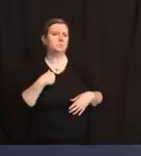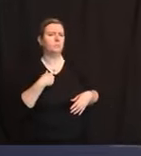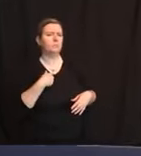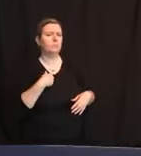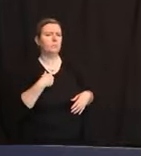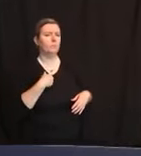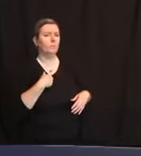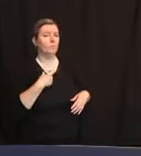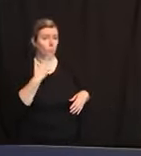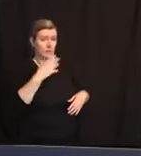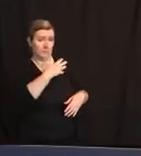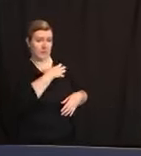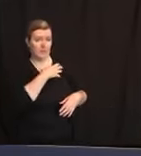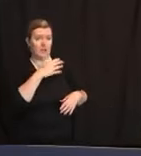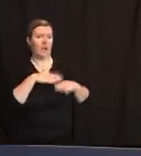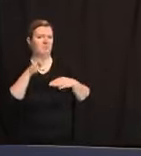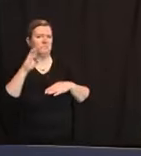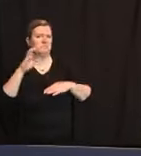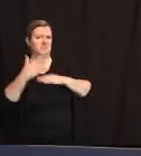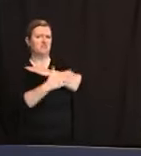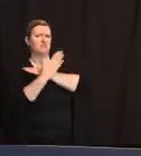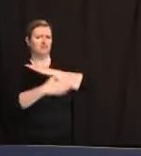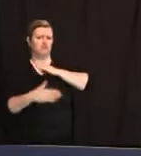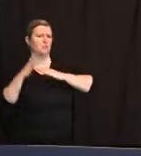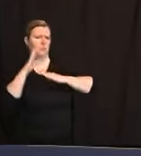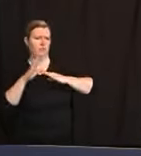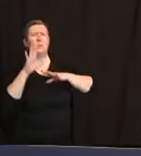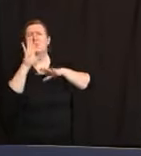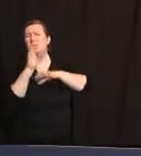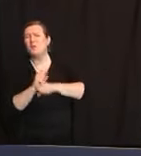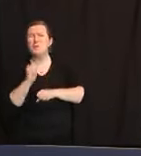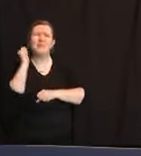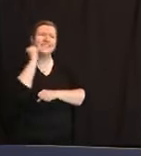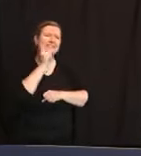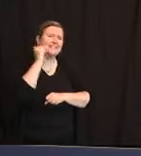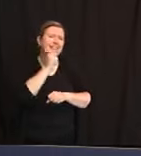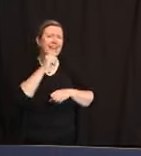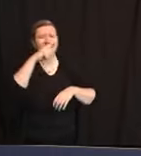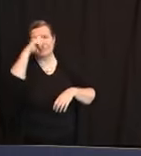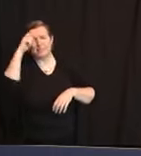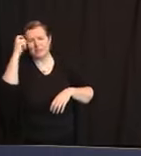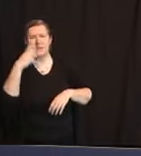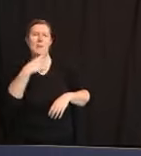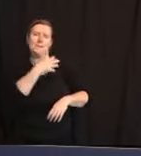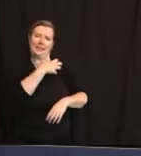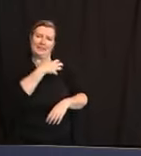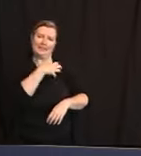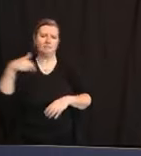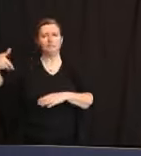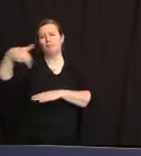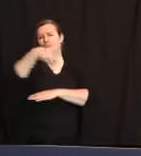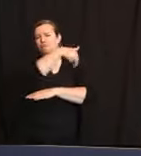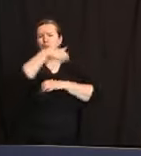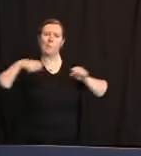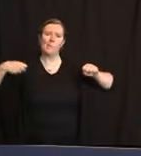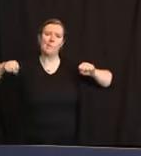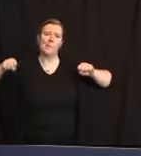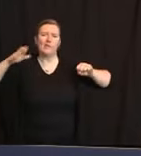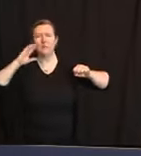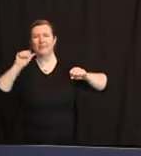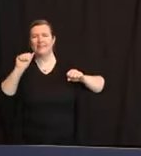on the beach is nothing out of the ordinary. Every day during the summer, we do have police on the quads that ride around just to make sure everyone's safe